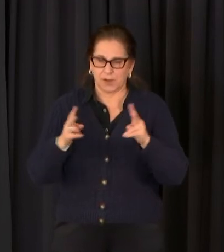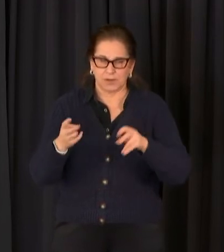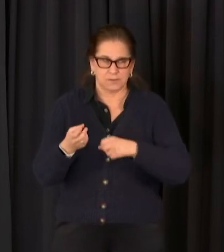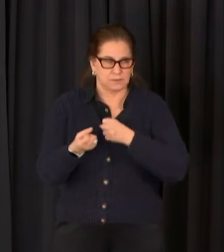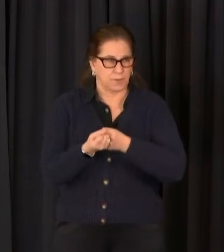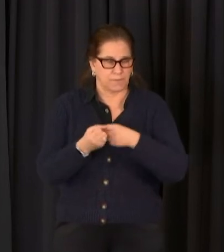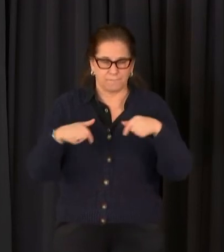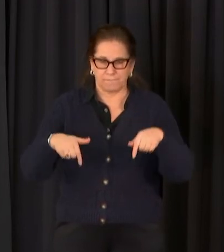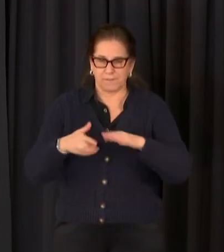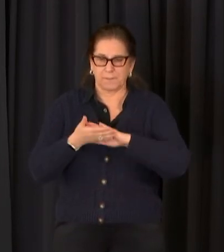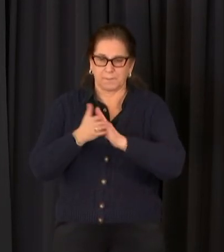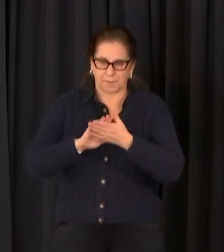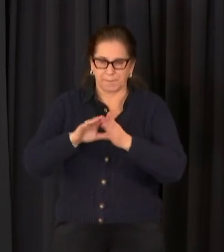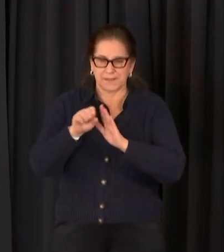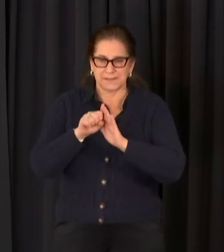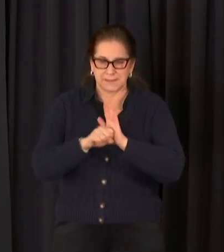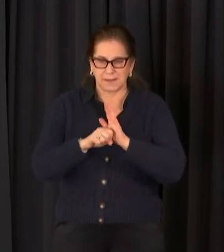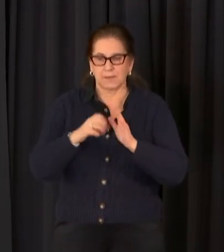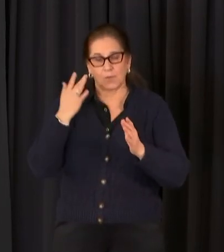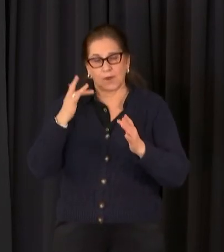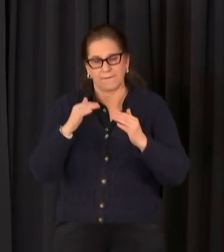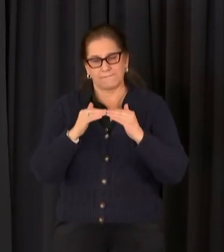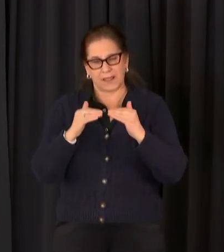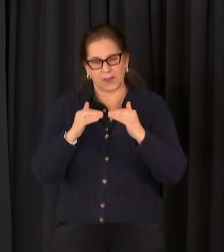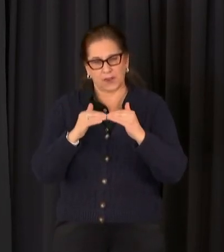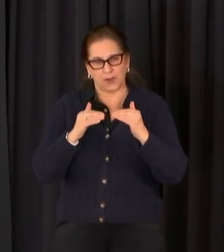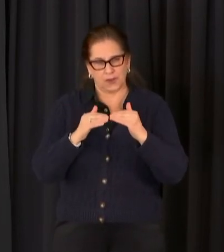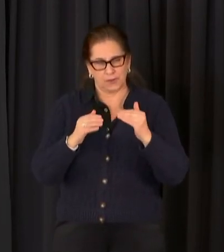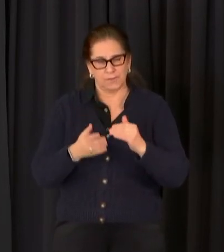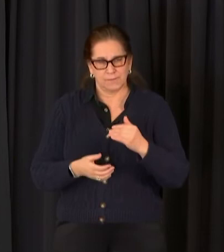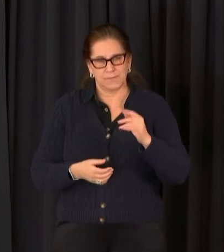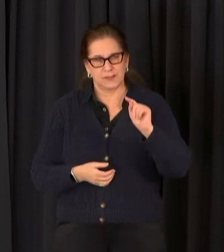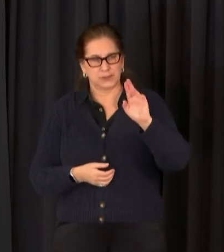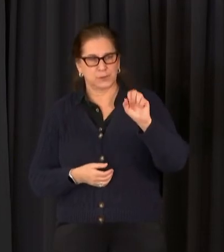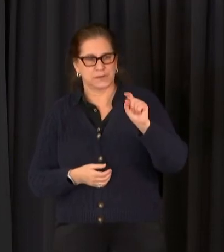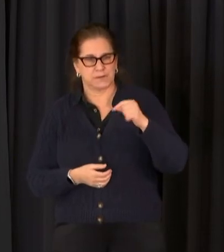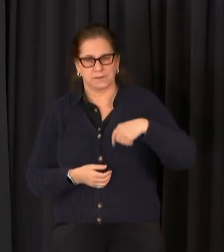making sure that we are treated fairly in this bill.